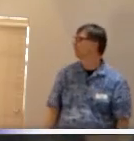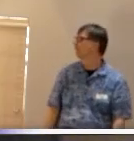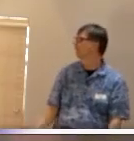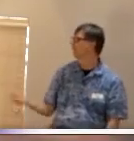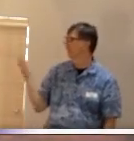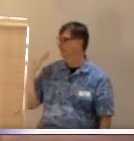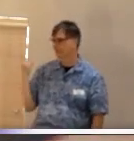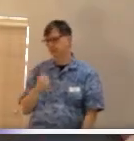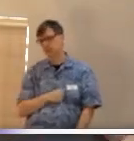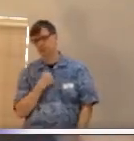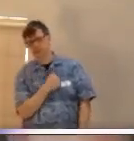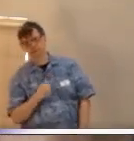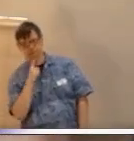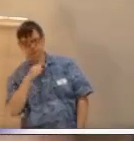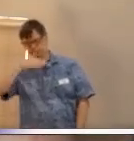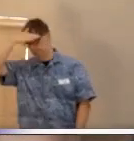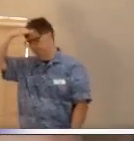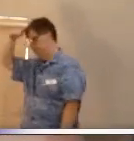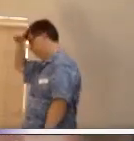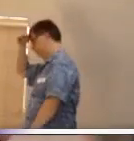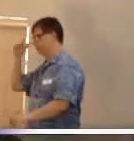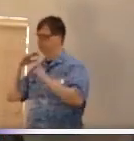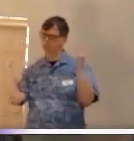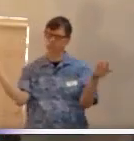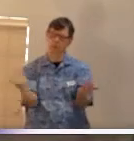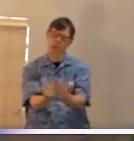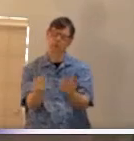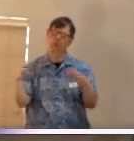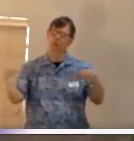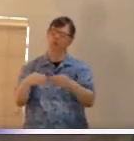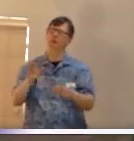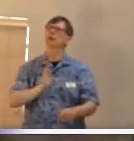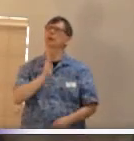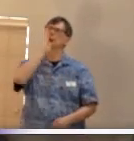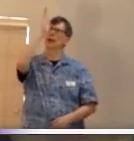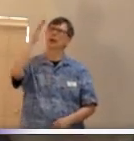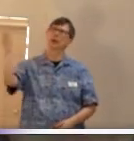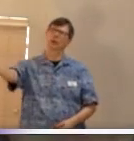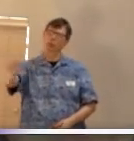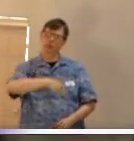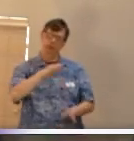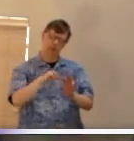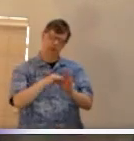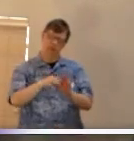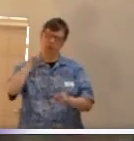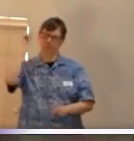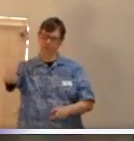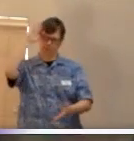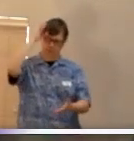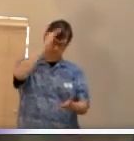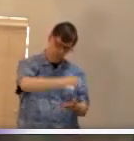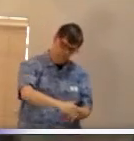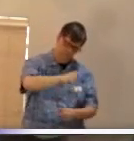have the pleasure of seeking the communion with God like we do. That is the first blessing.